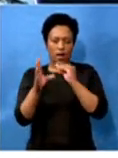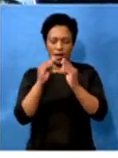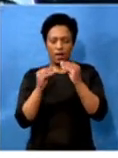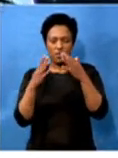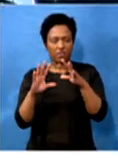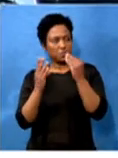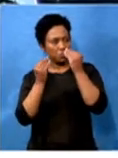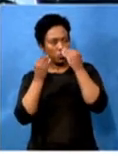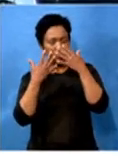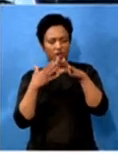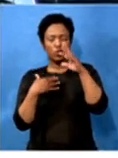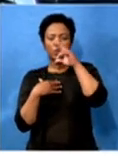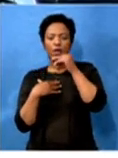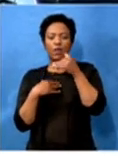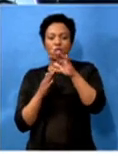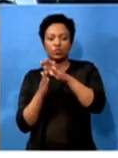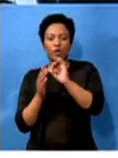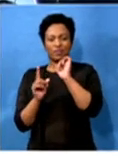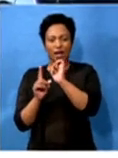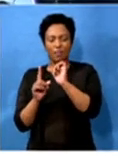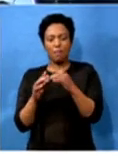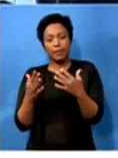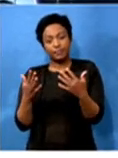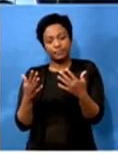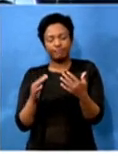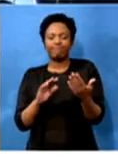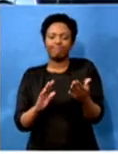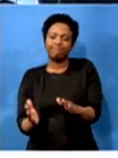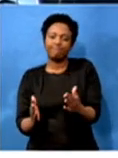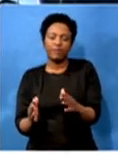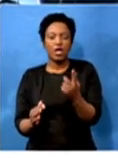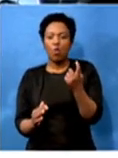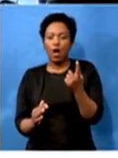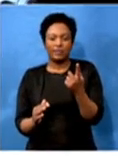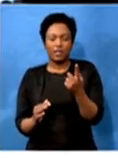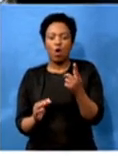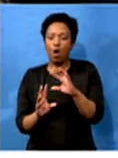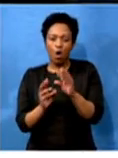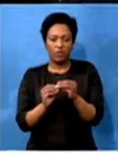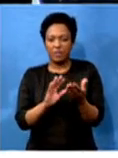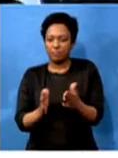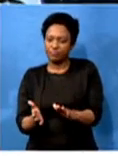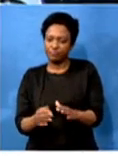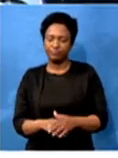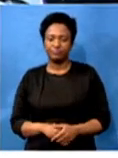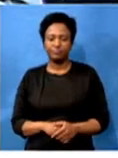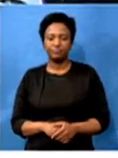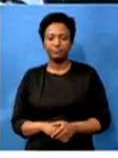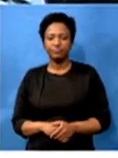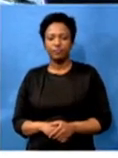to their stories, and yeah, they're no longer, none of them walking amongst us anymore. Indeed, Leanne, and